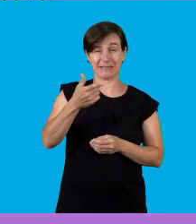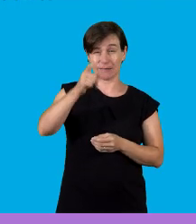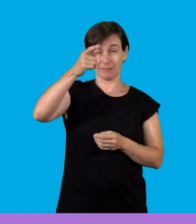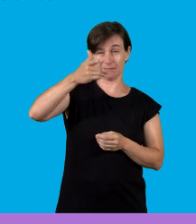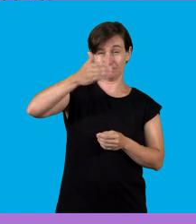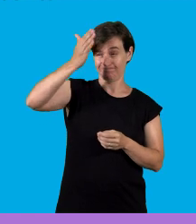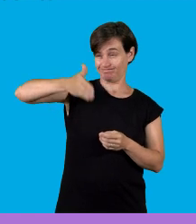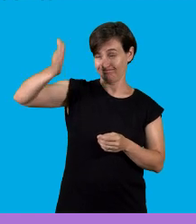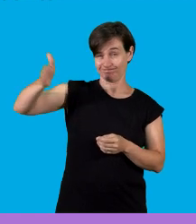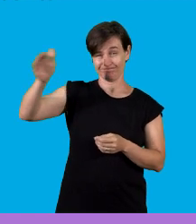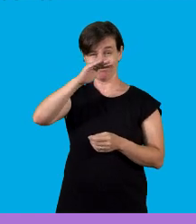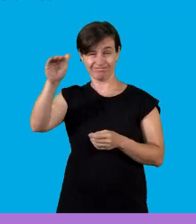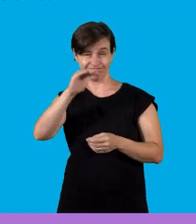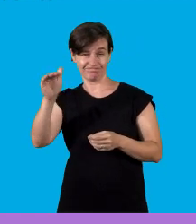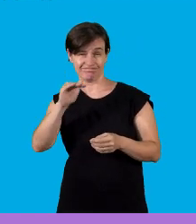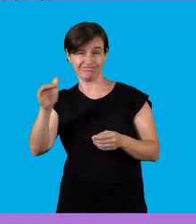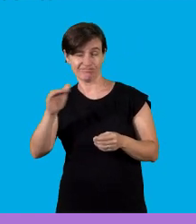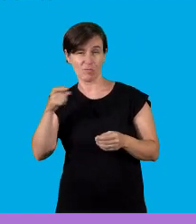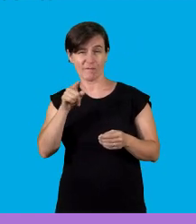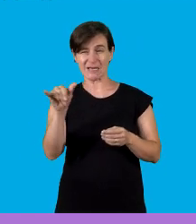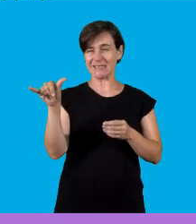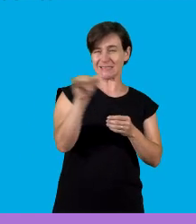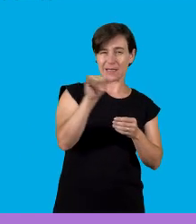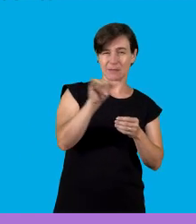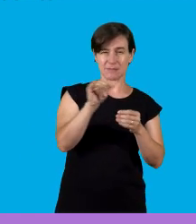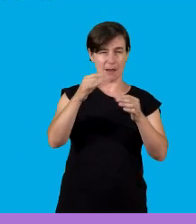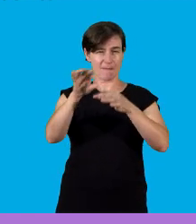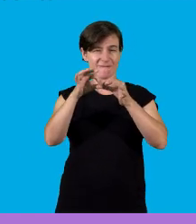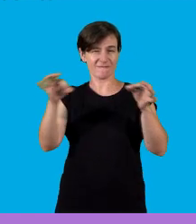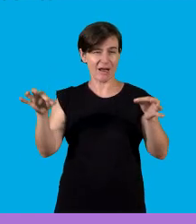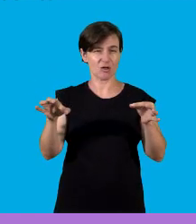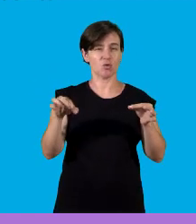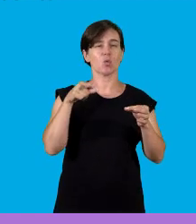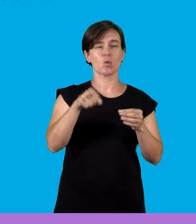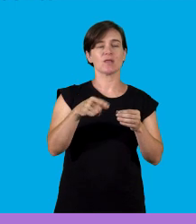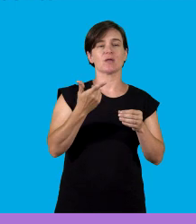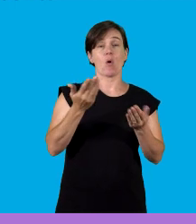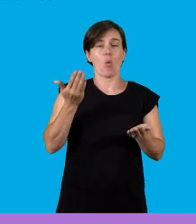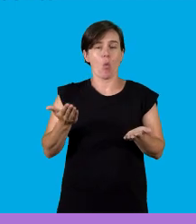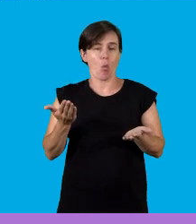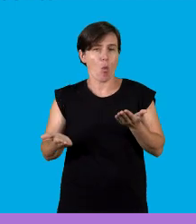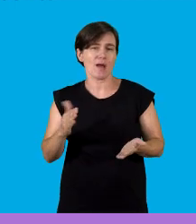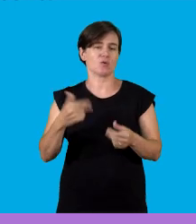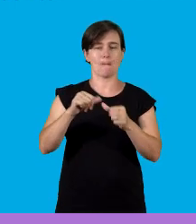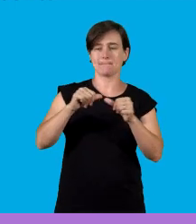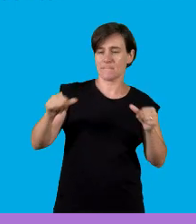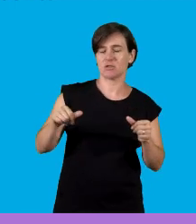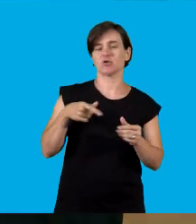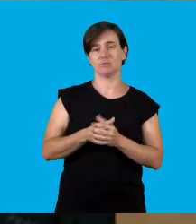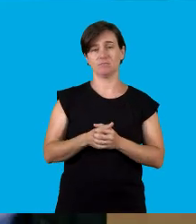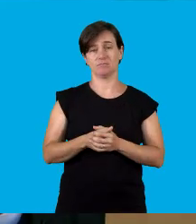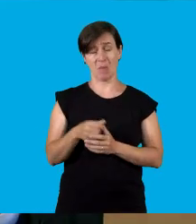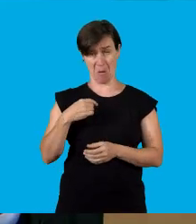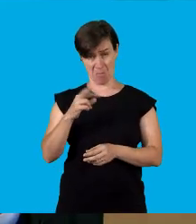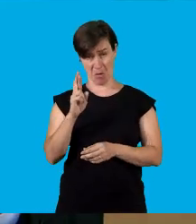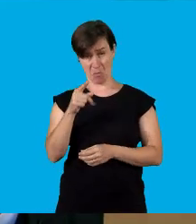tabular arrangement of the equivalent values of the weight or measure units of different systems.